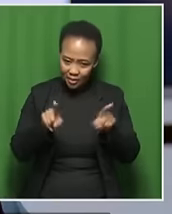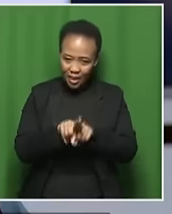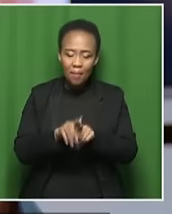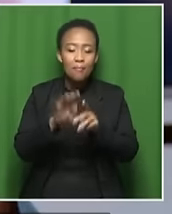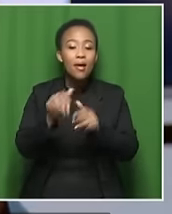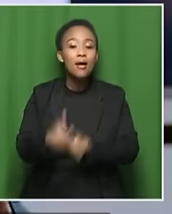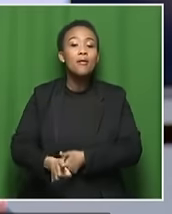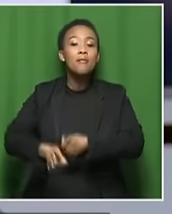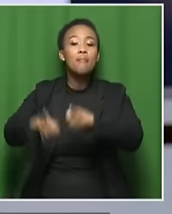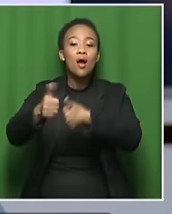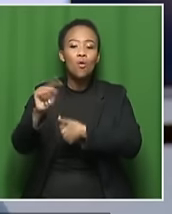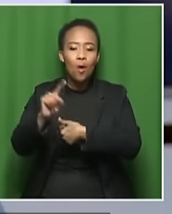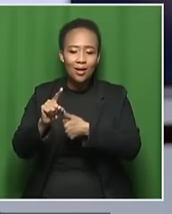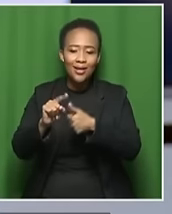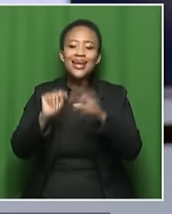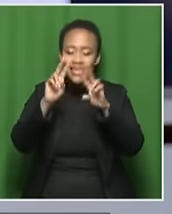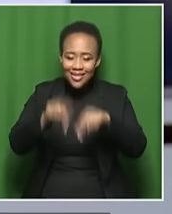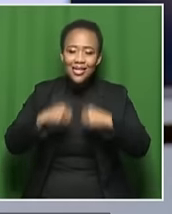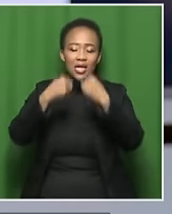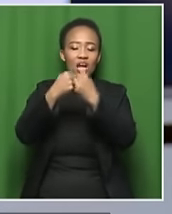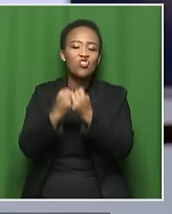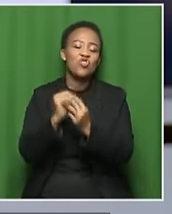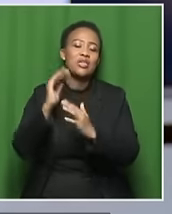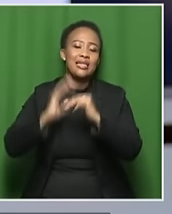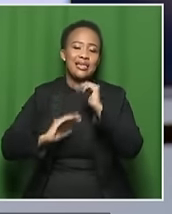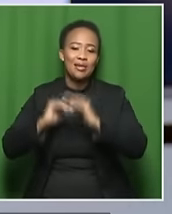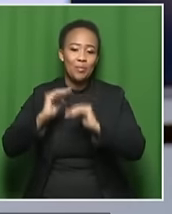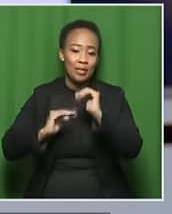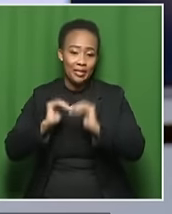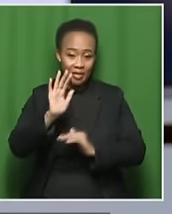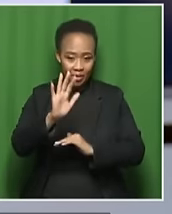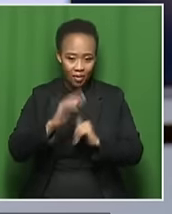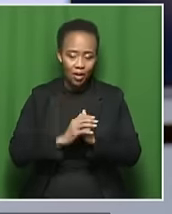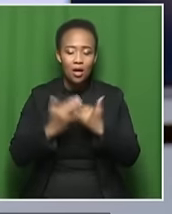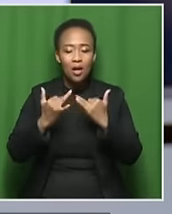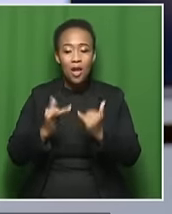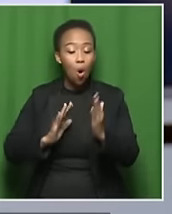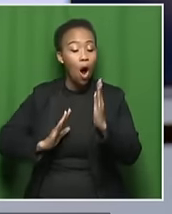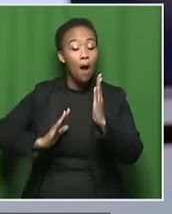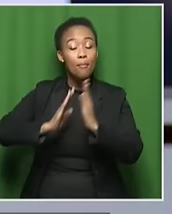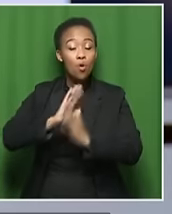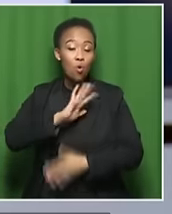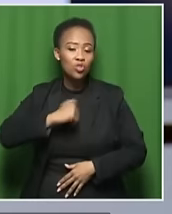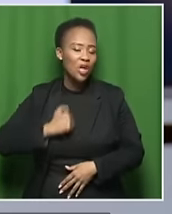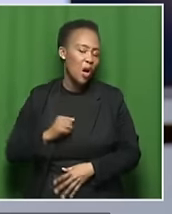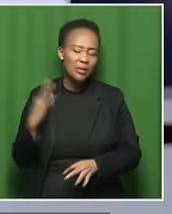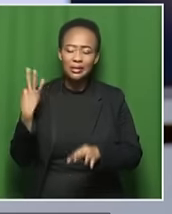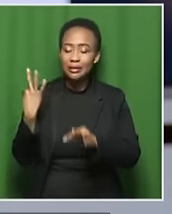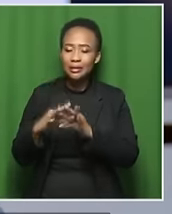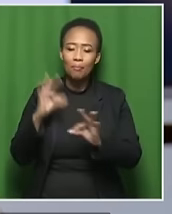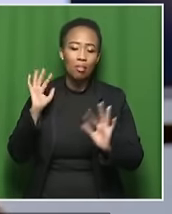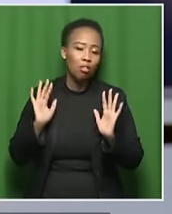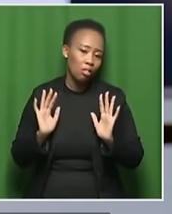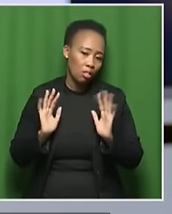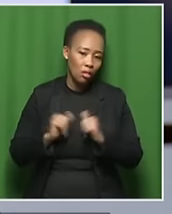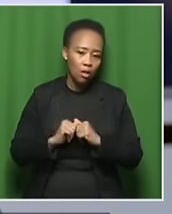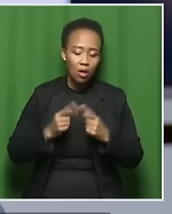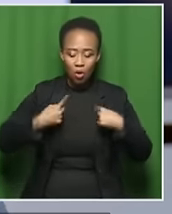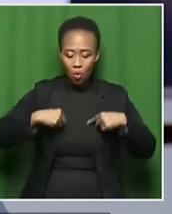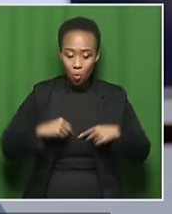our ethos of nation building. So our approach is very simple. We're not going to take any